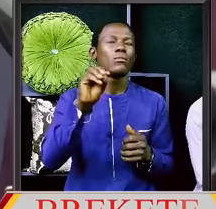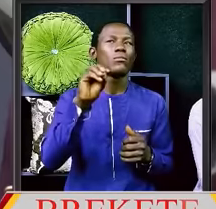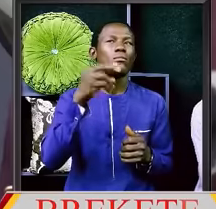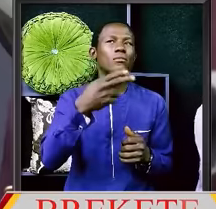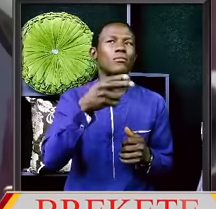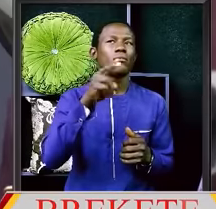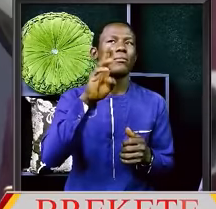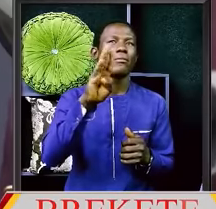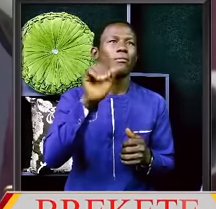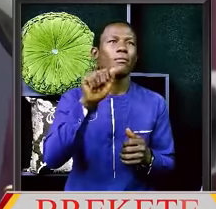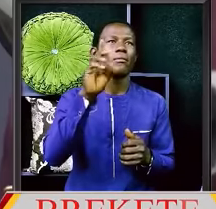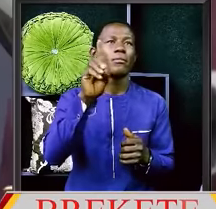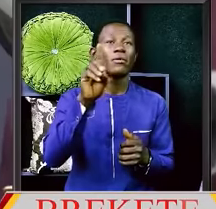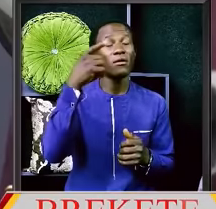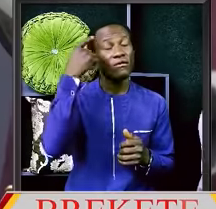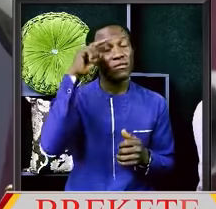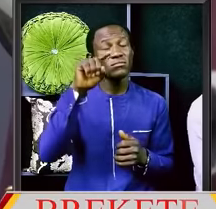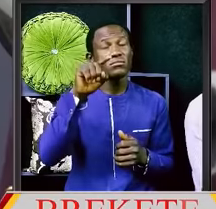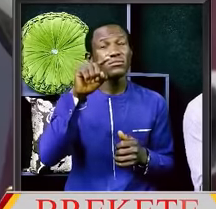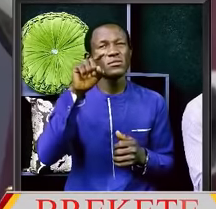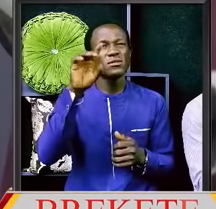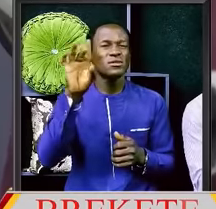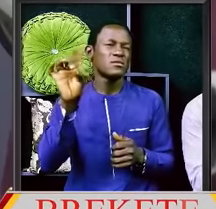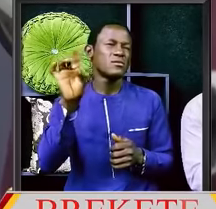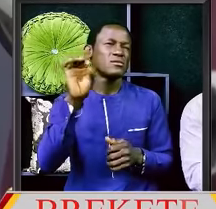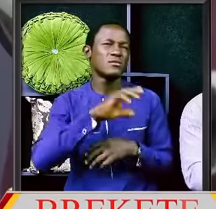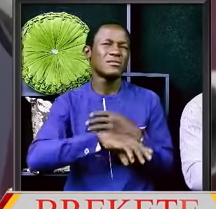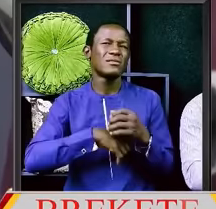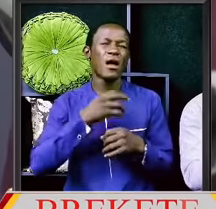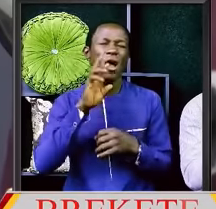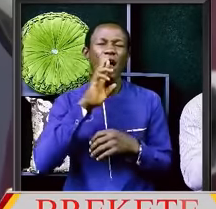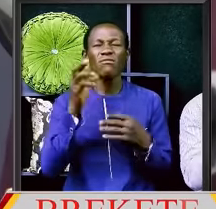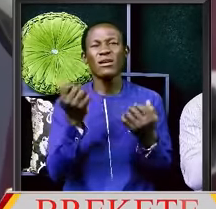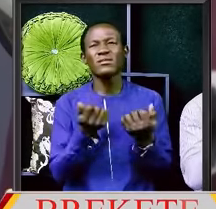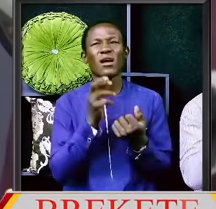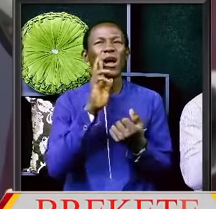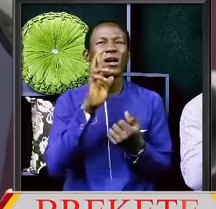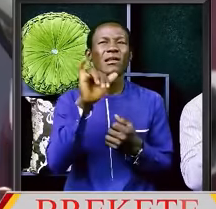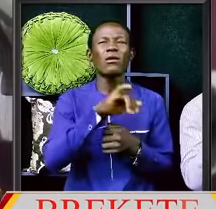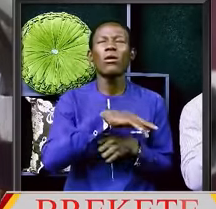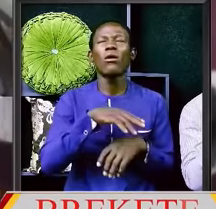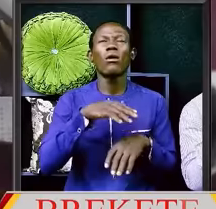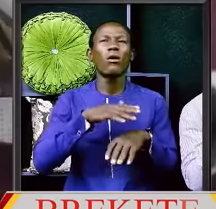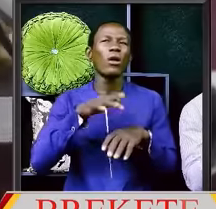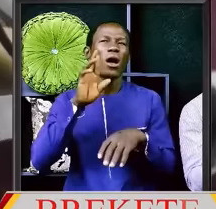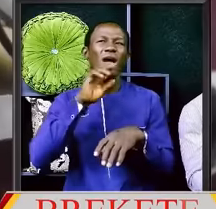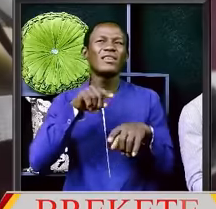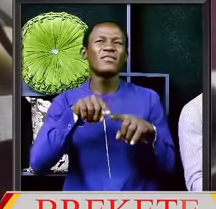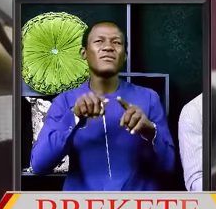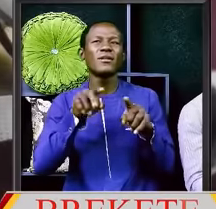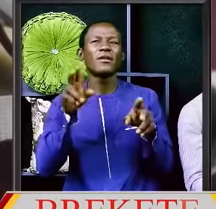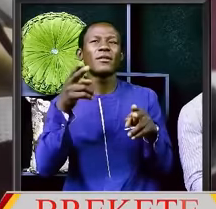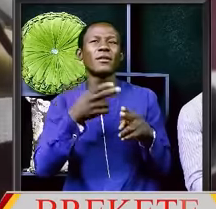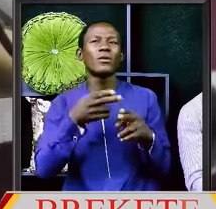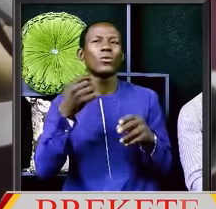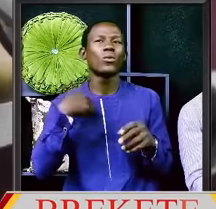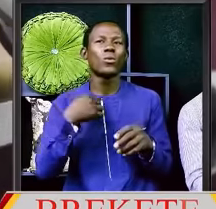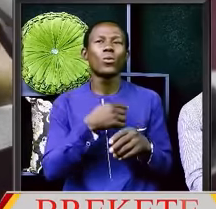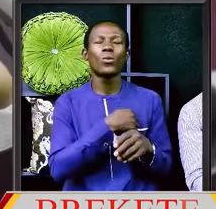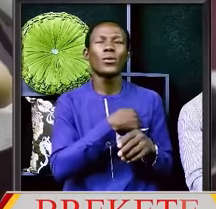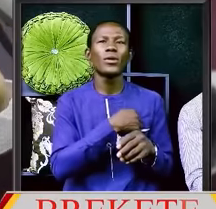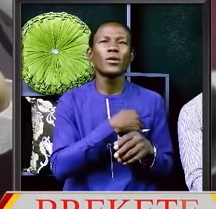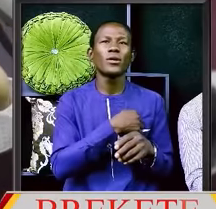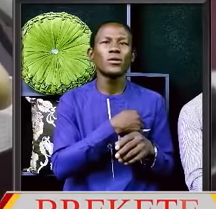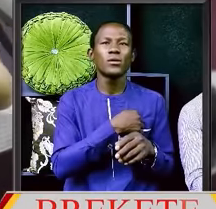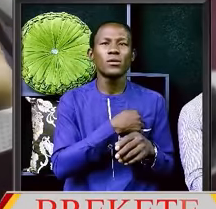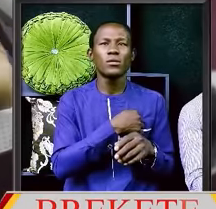a 5-month-old child in her hand, they are bullying her. They call her different names. We want Mohbad to tell the people that are